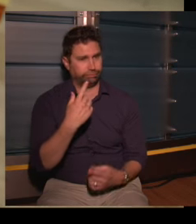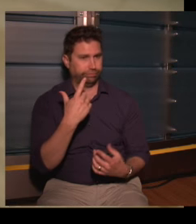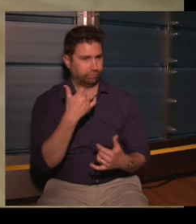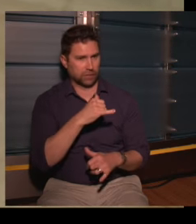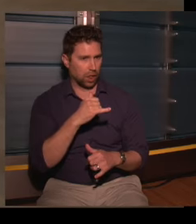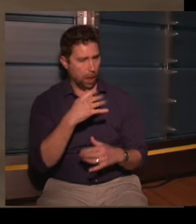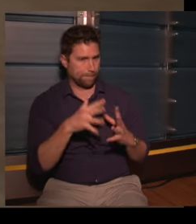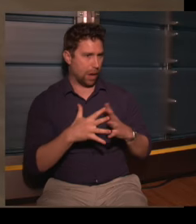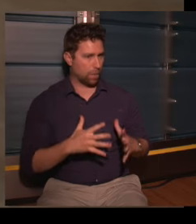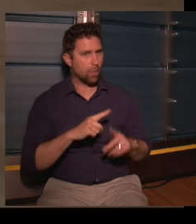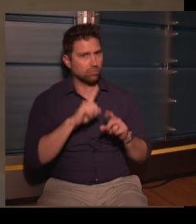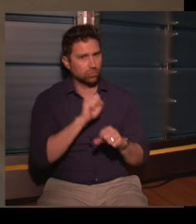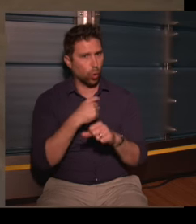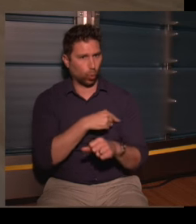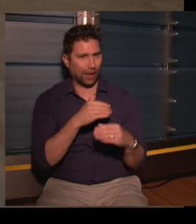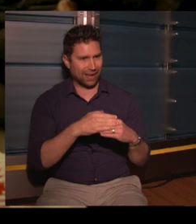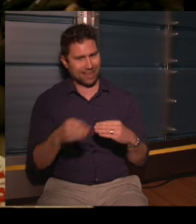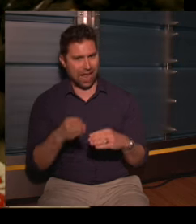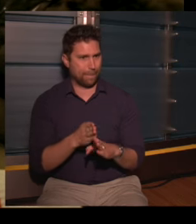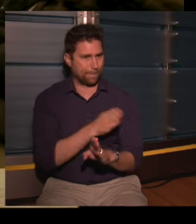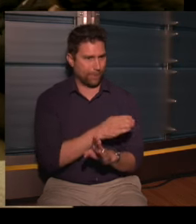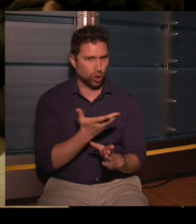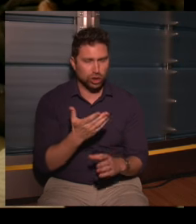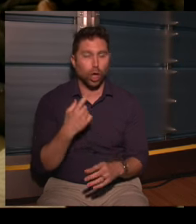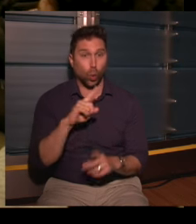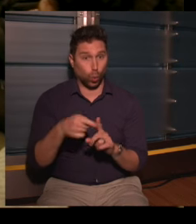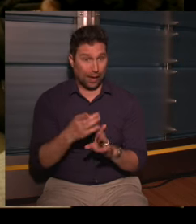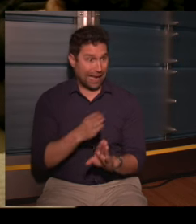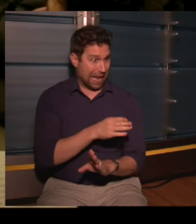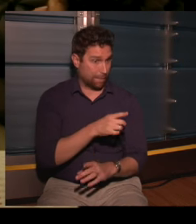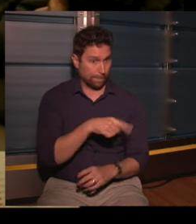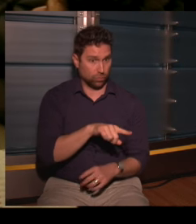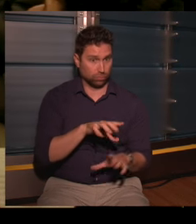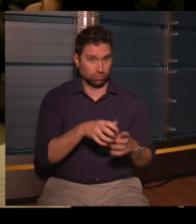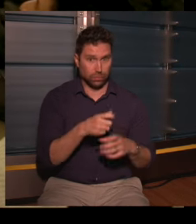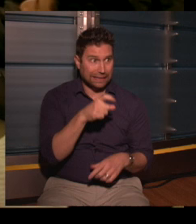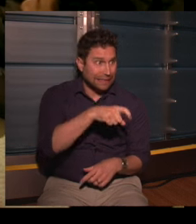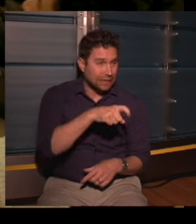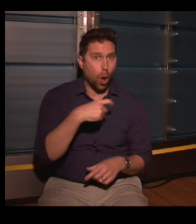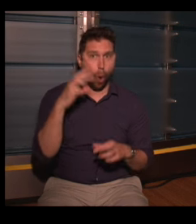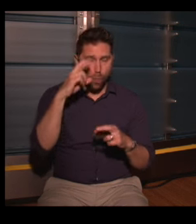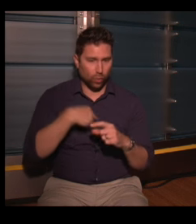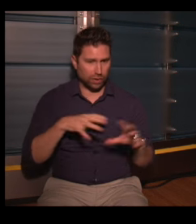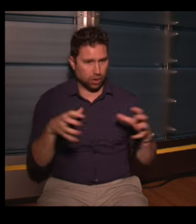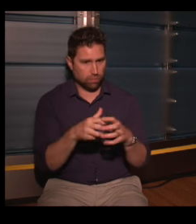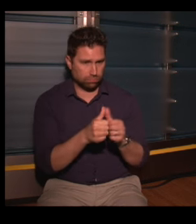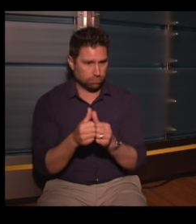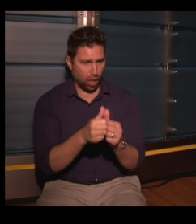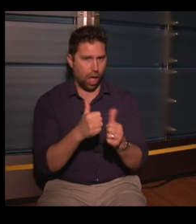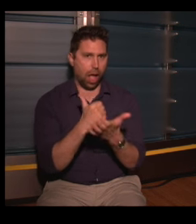neighbors. And when neighbors are in need, hopefully they can come together and help each other.